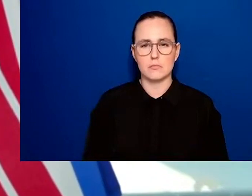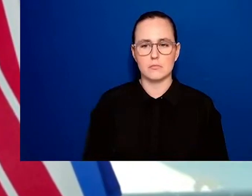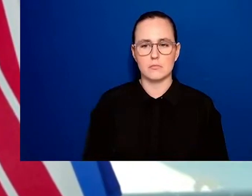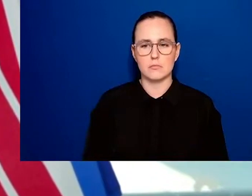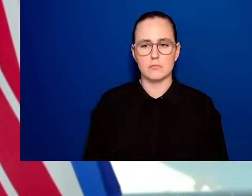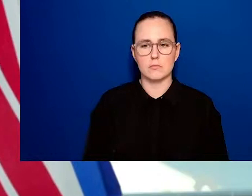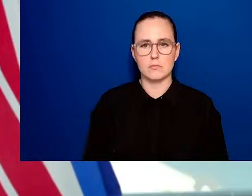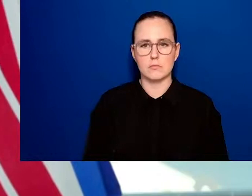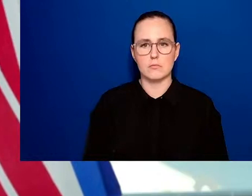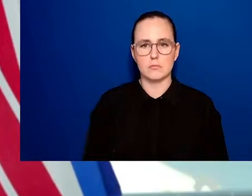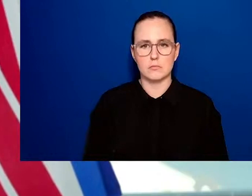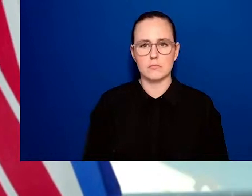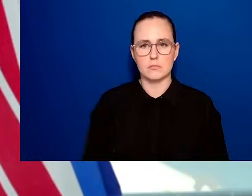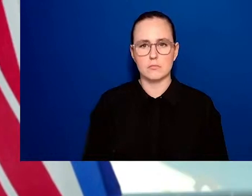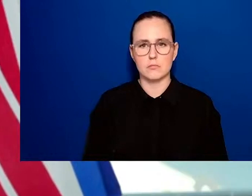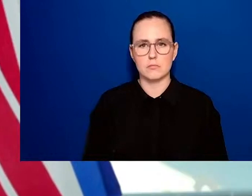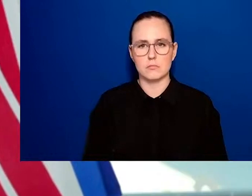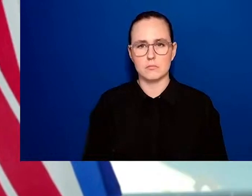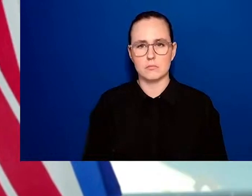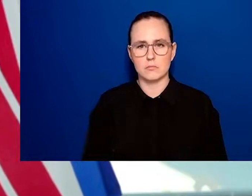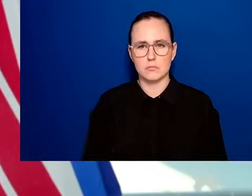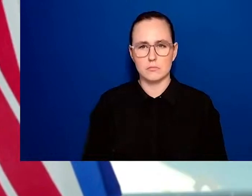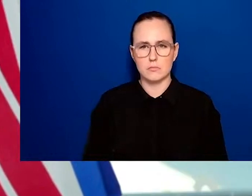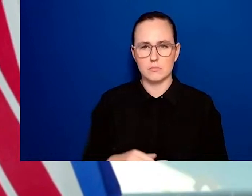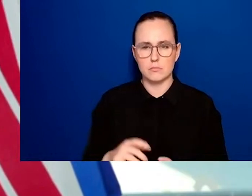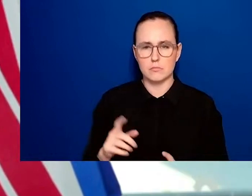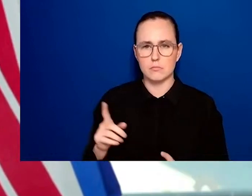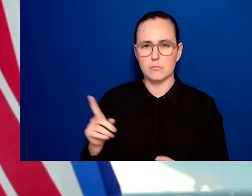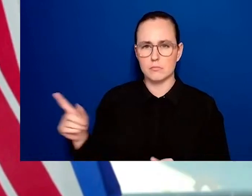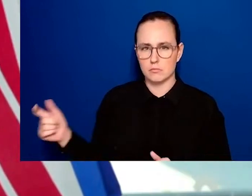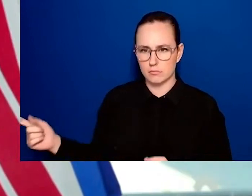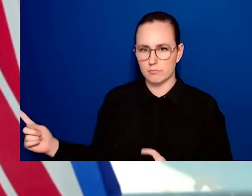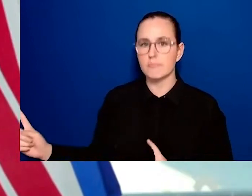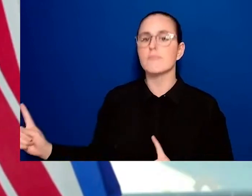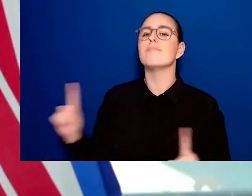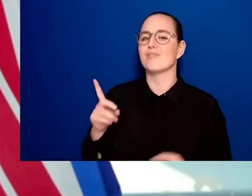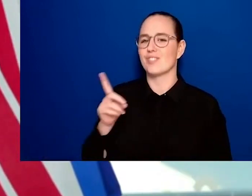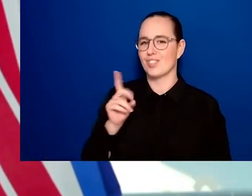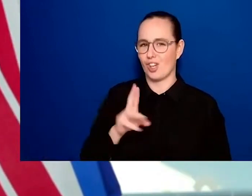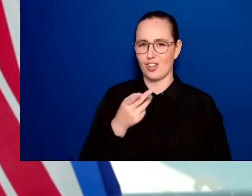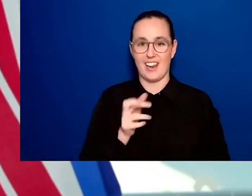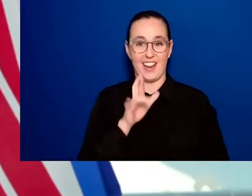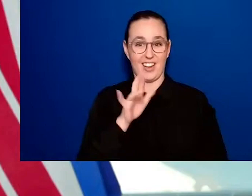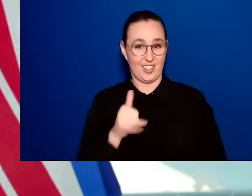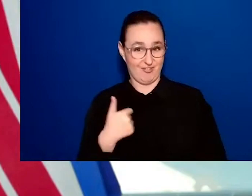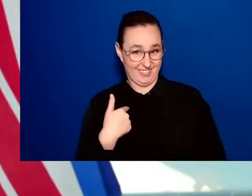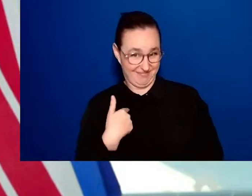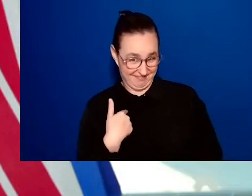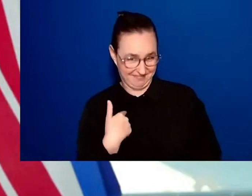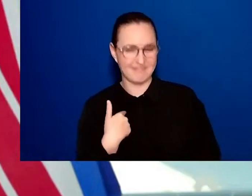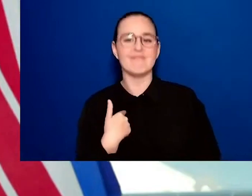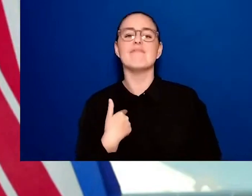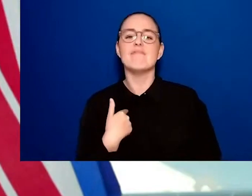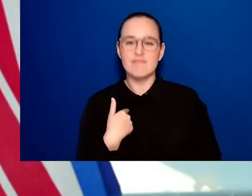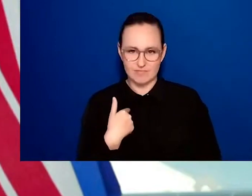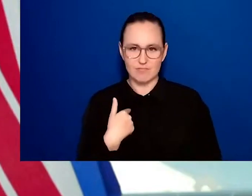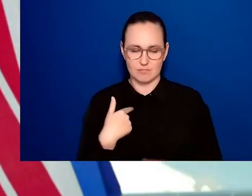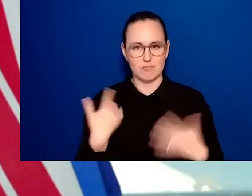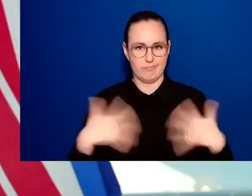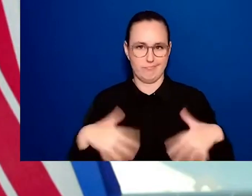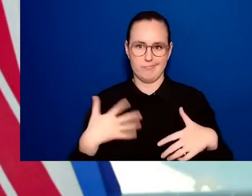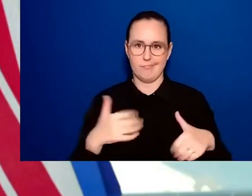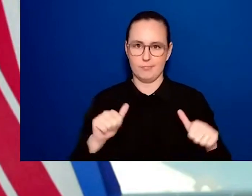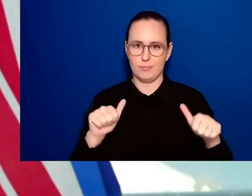need to do to get us through this pandemic. I know it has been a most challenging time, and we had lots